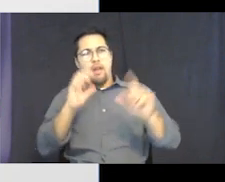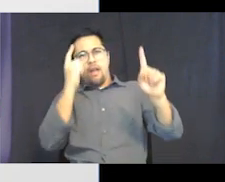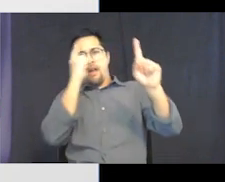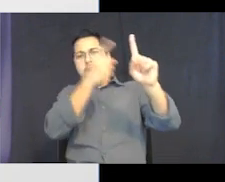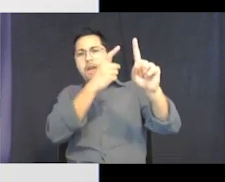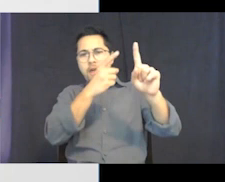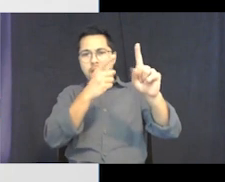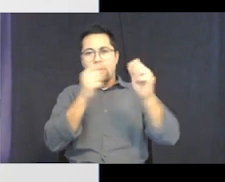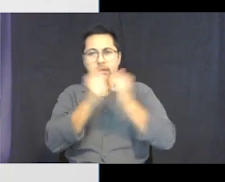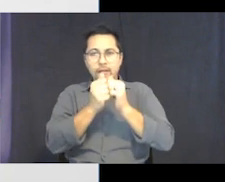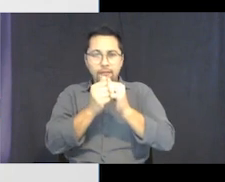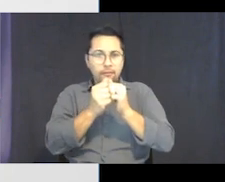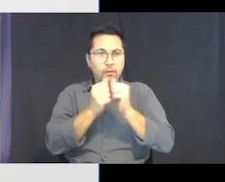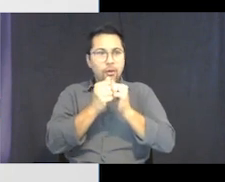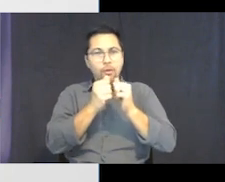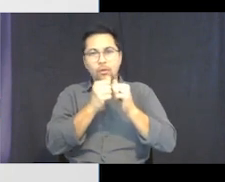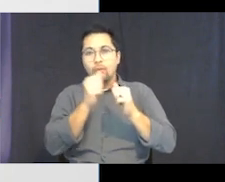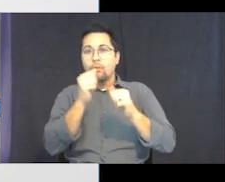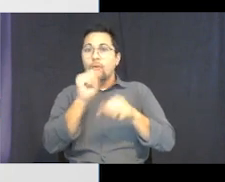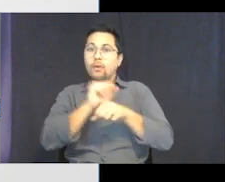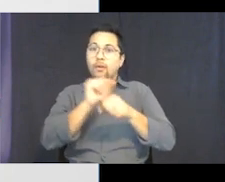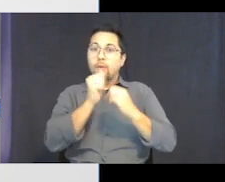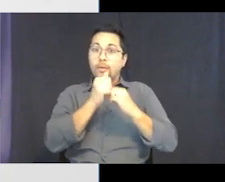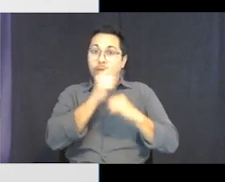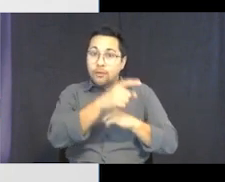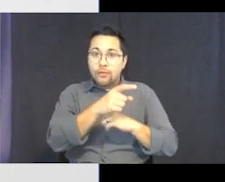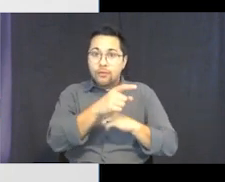youth and families. Thank you.